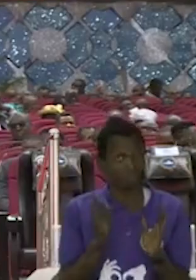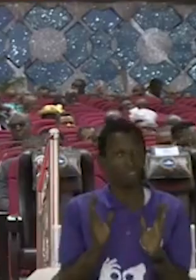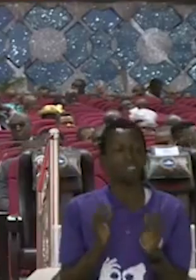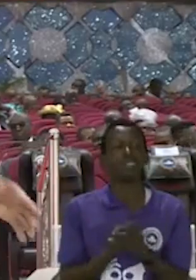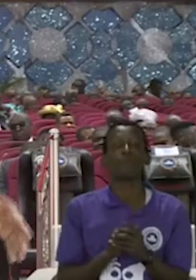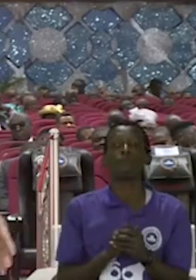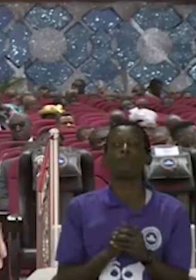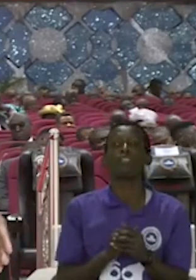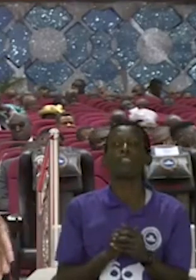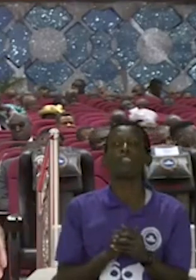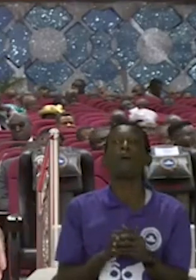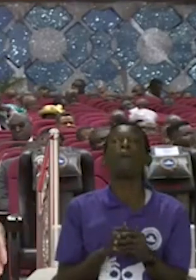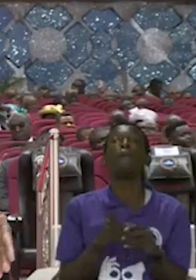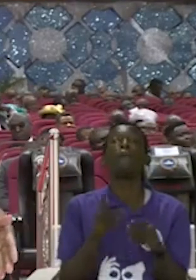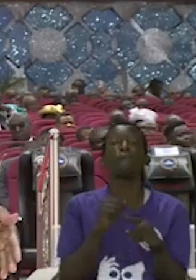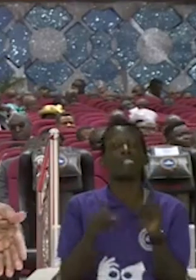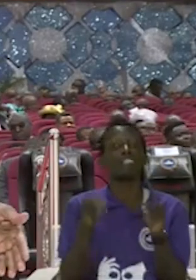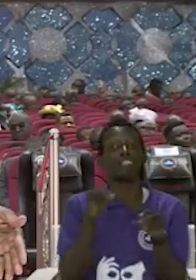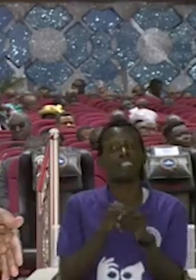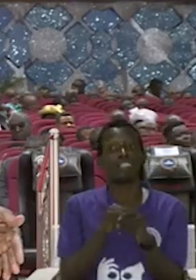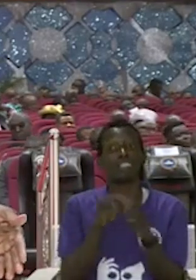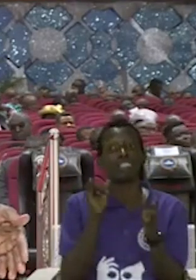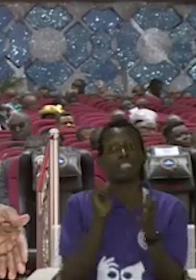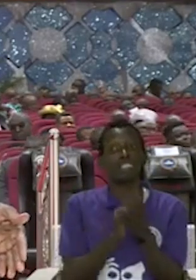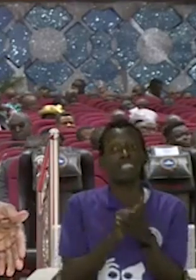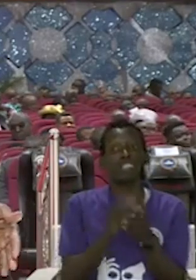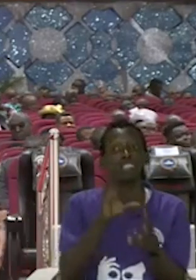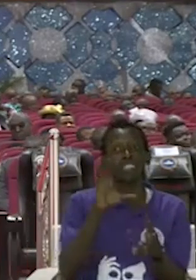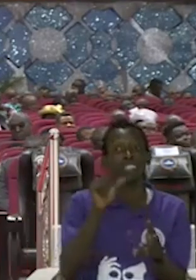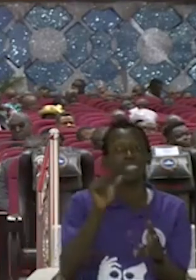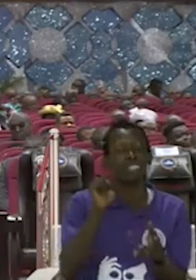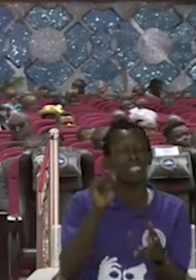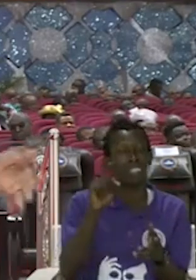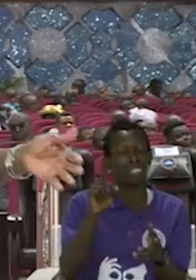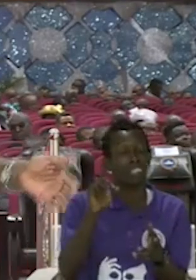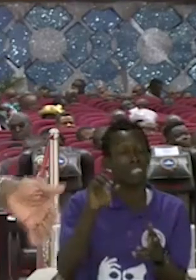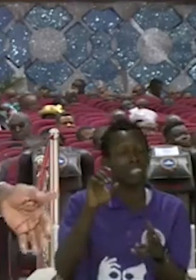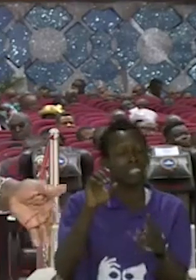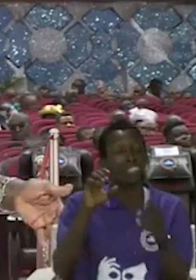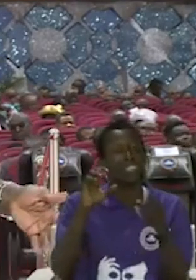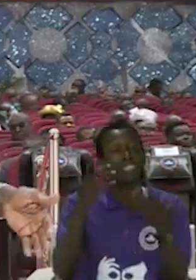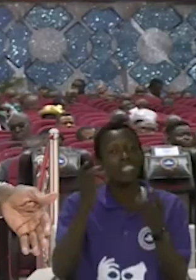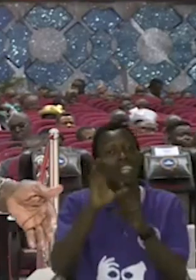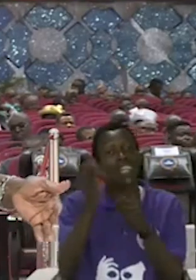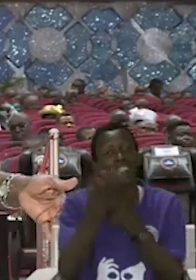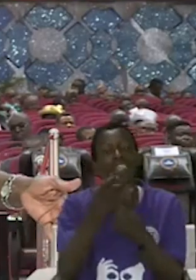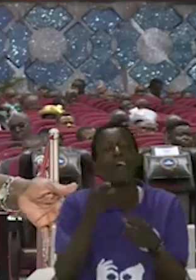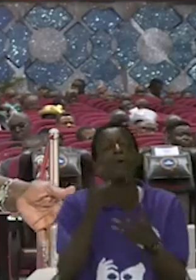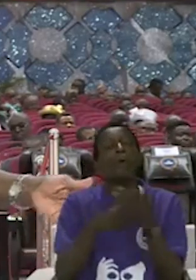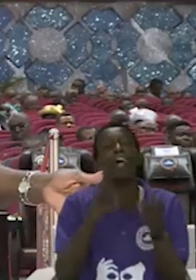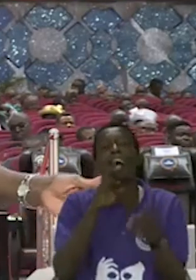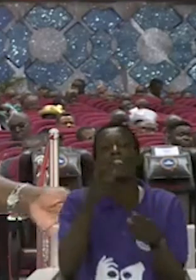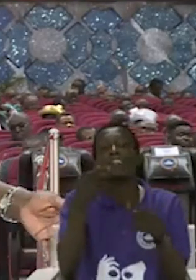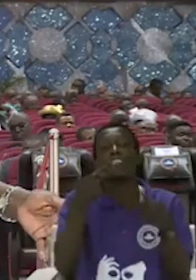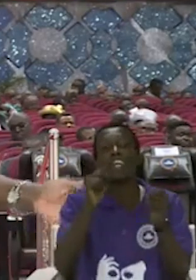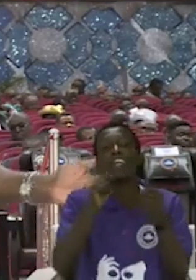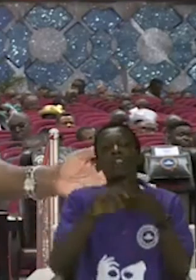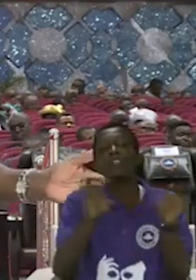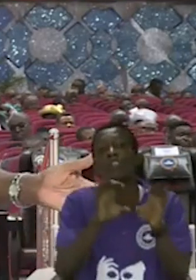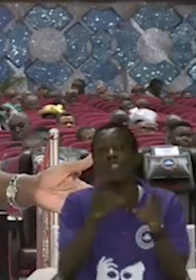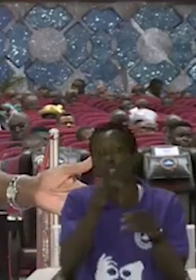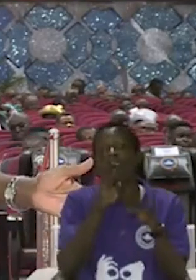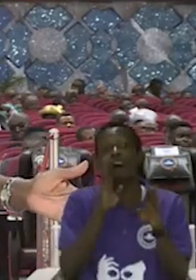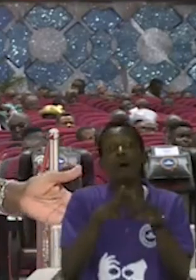You say, in that case, what are you going to do? You are now opening the door for us to attack your wife.